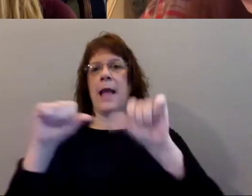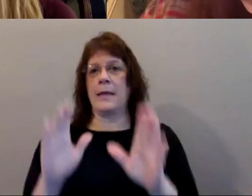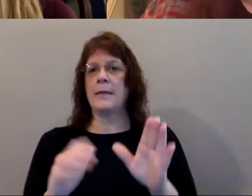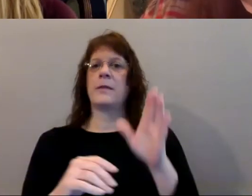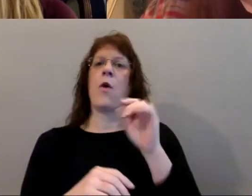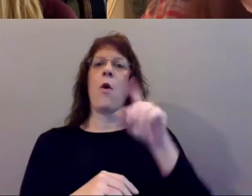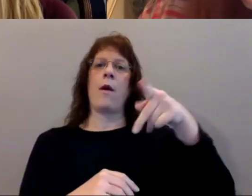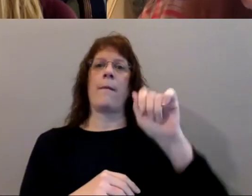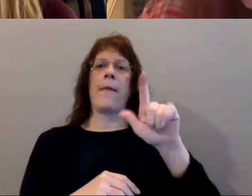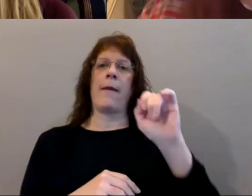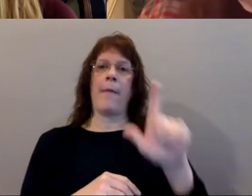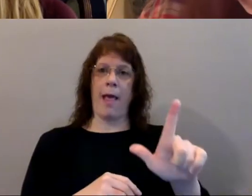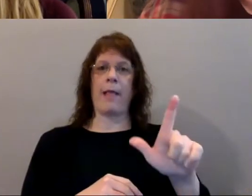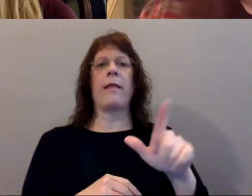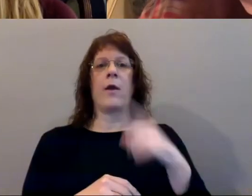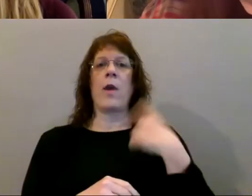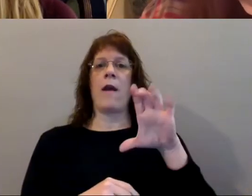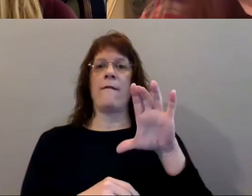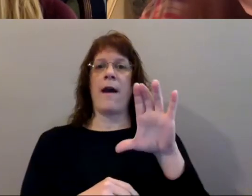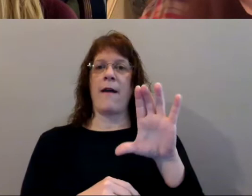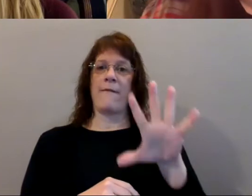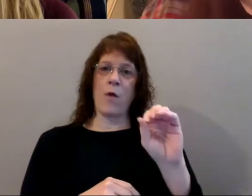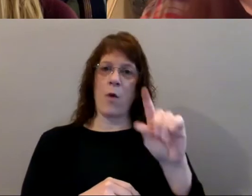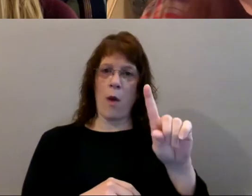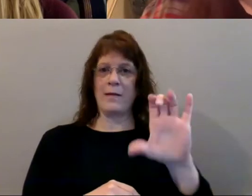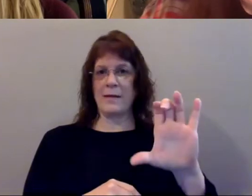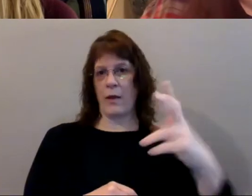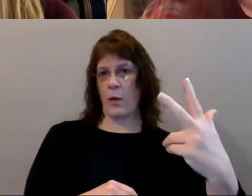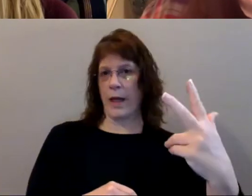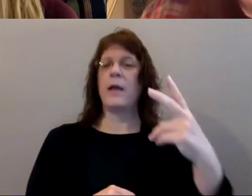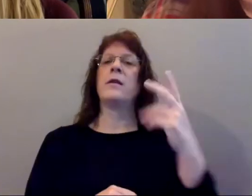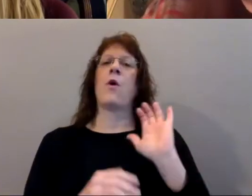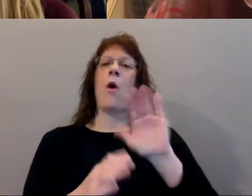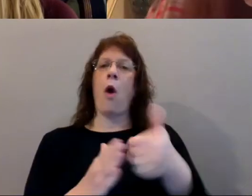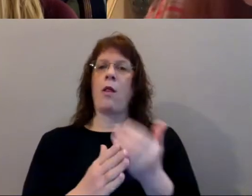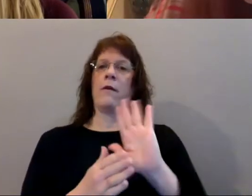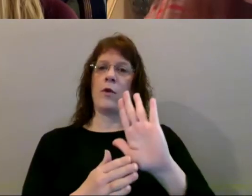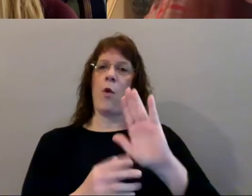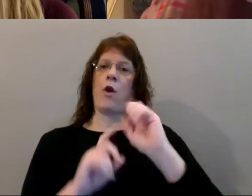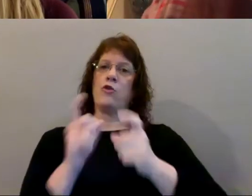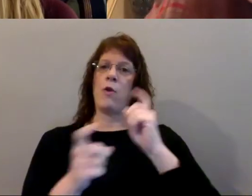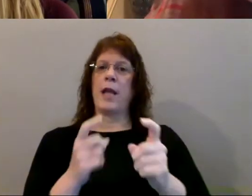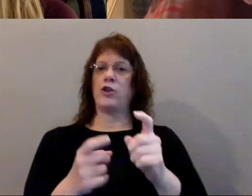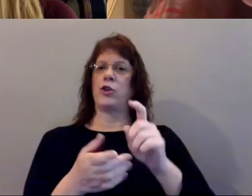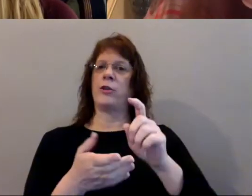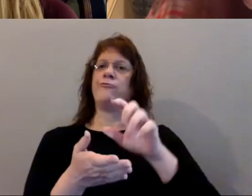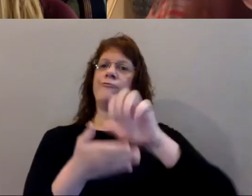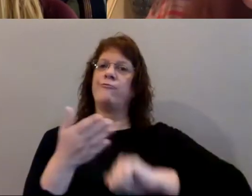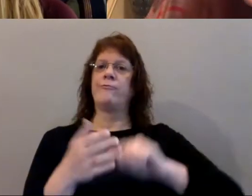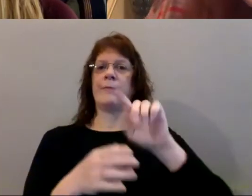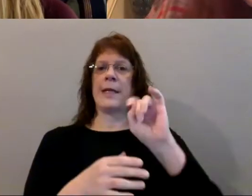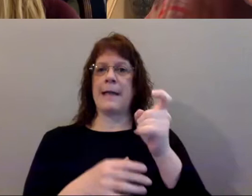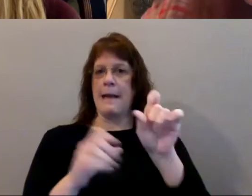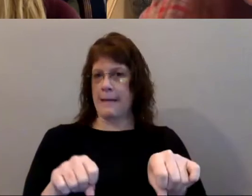paypal.me/SkypeAScientist. We are a 501c3, so all of your donations are tax deductible. As a heads up, at noon, we're going to be talking